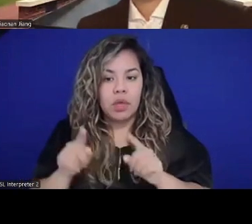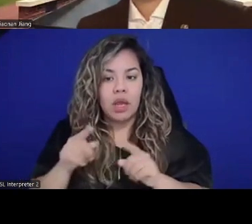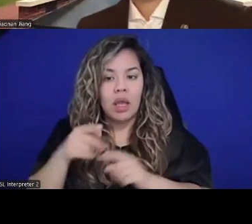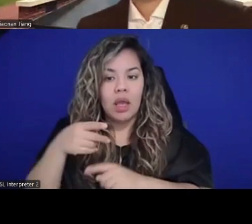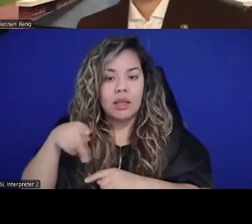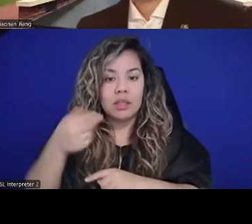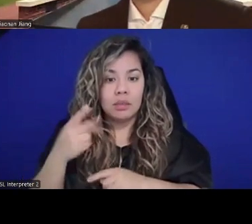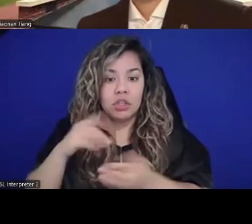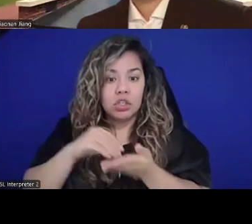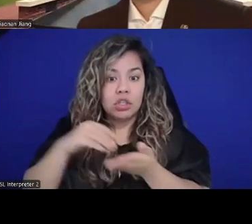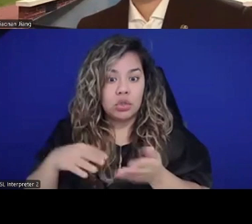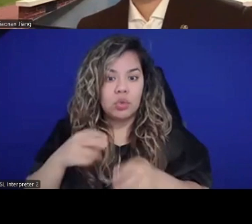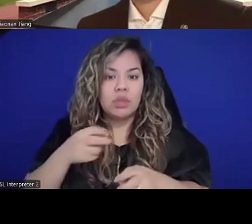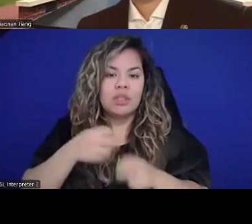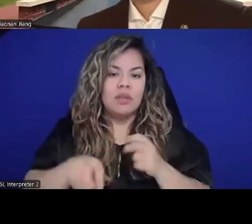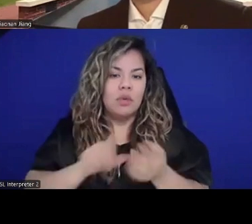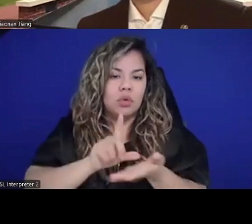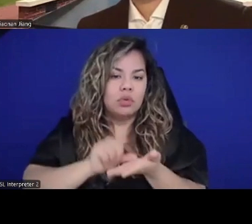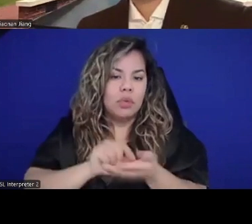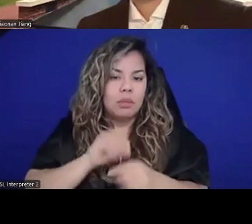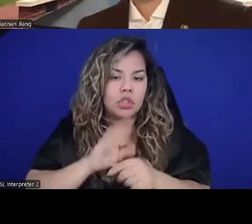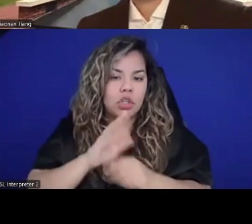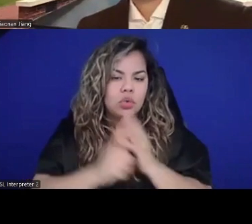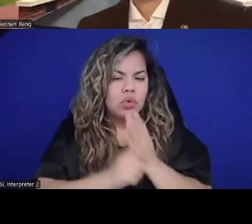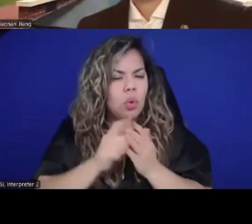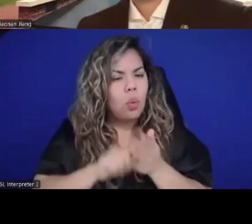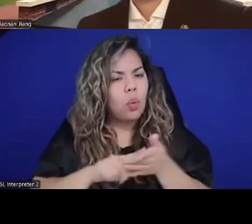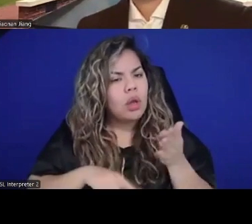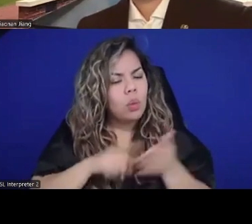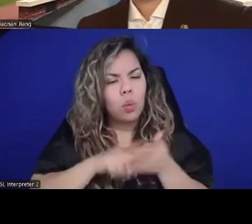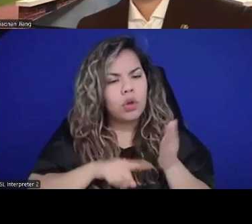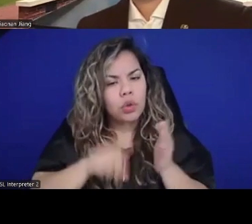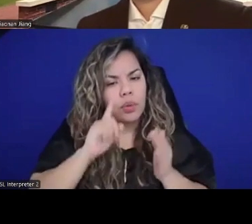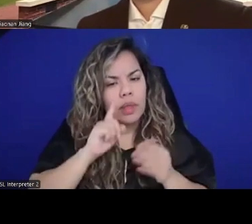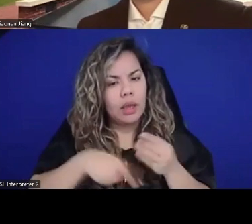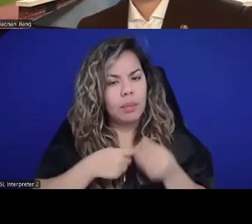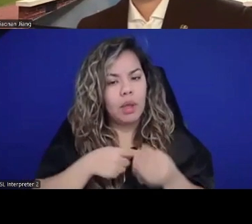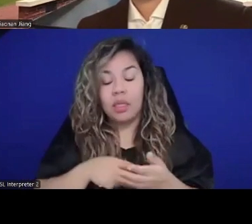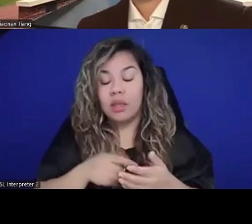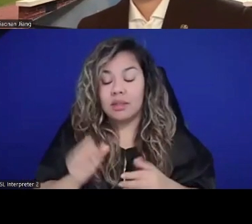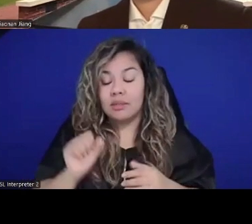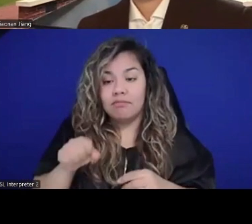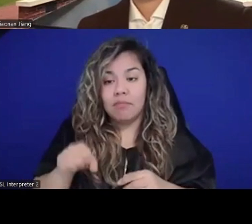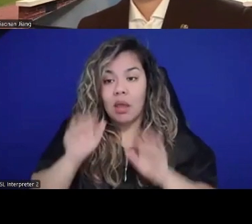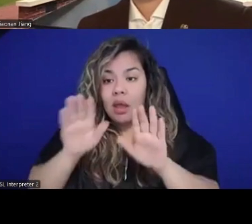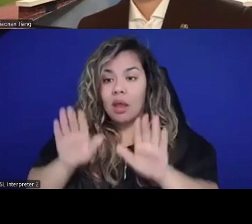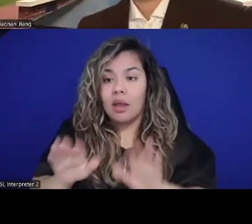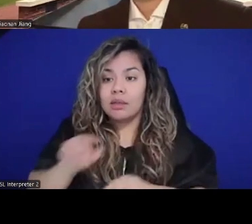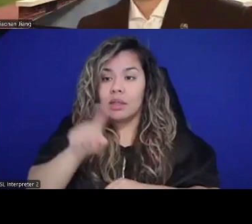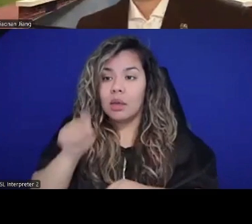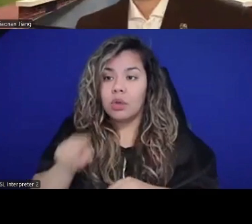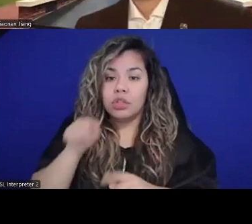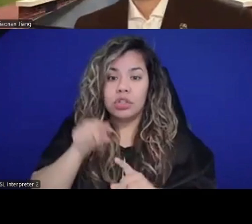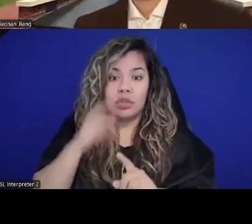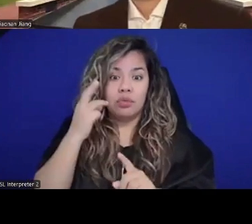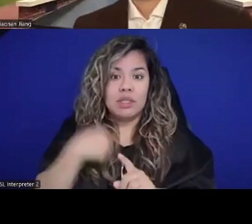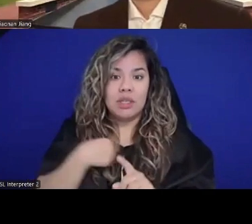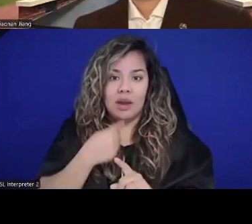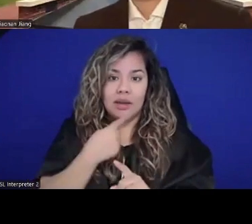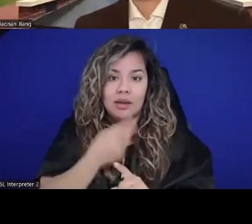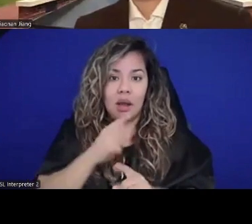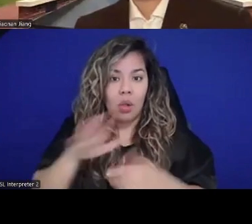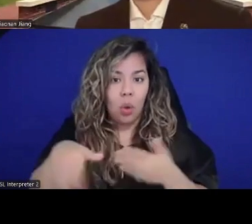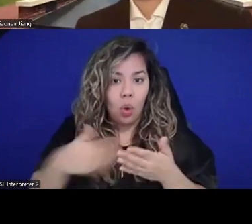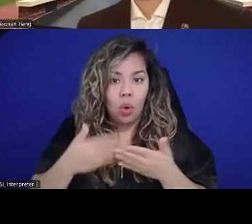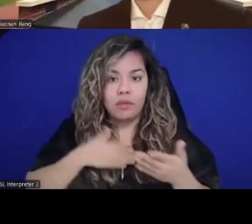your journal. What do you think of this? Yes, it's an excellent question, and that's why I tell all my PhD students that